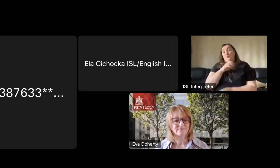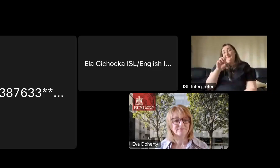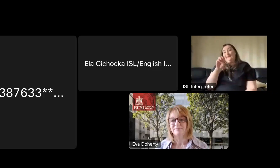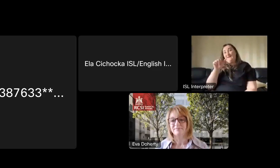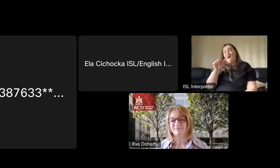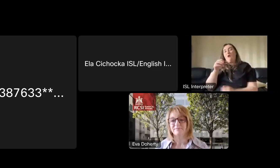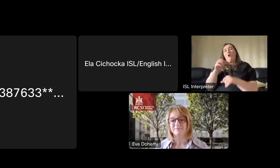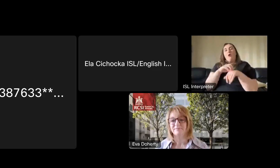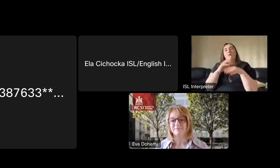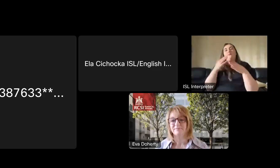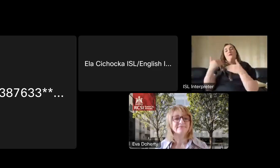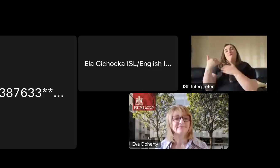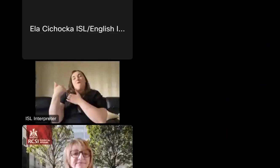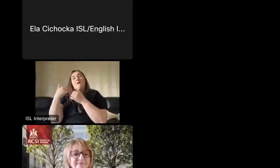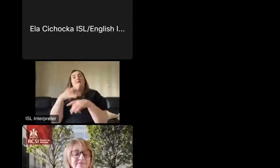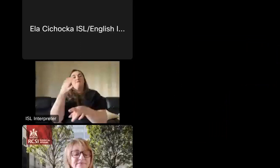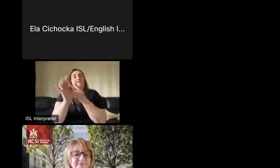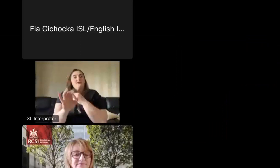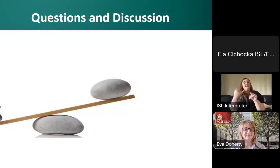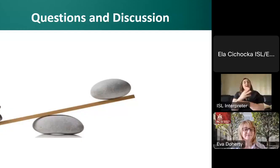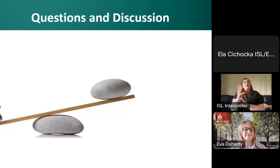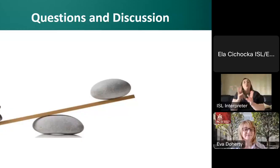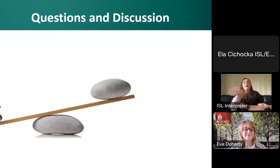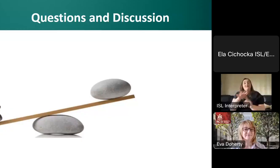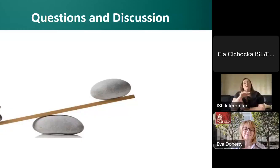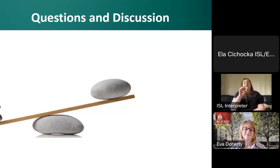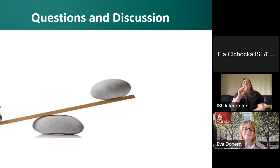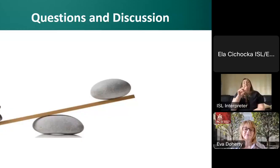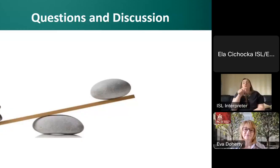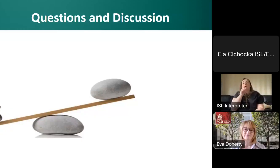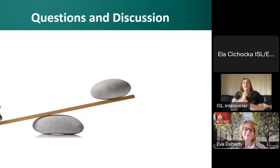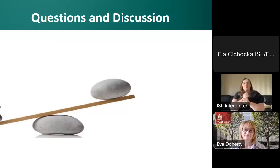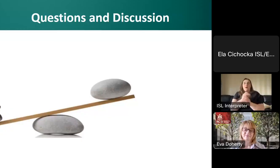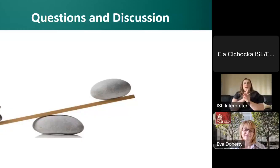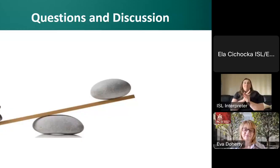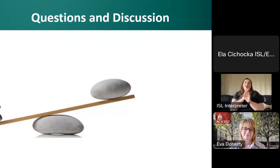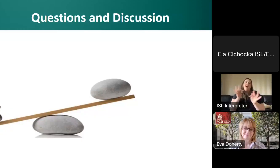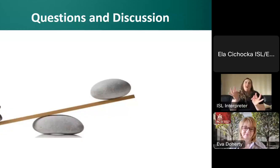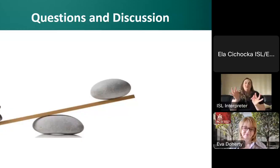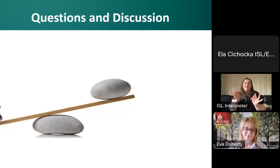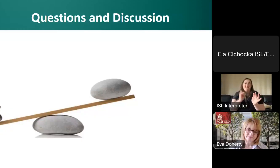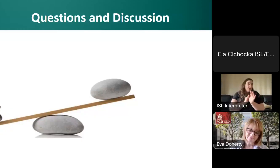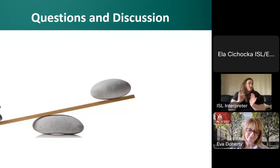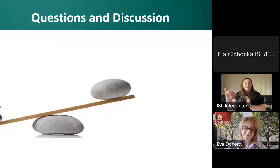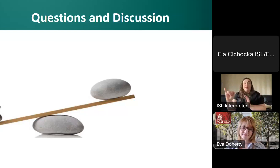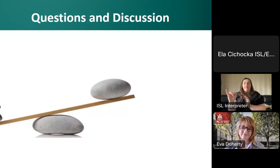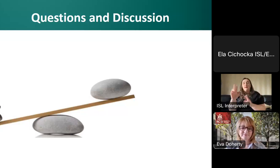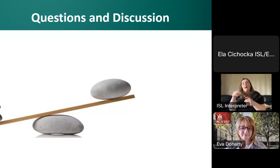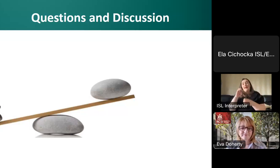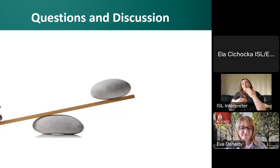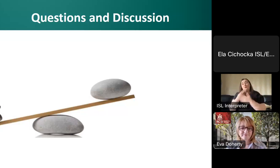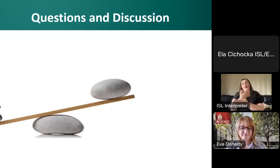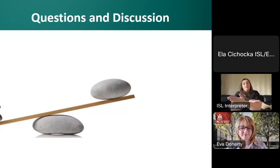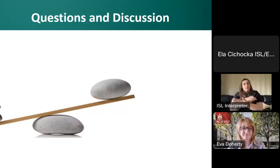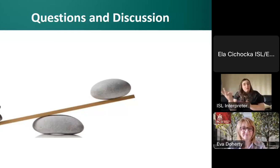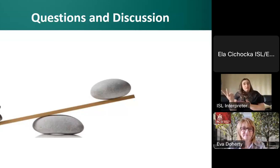workplace. Eva chats with us about how perfectionism is in the extreme can result in burnout, reduced job